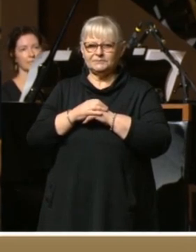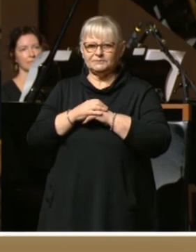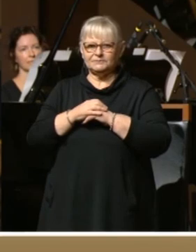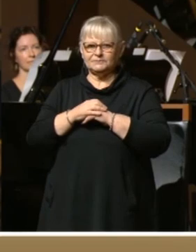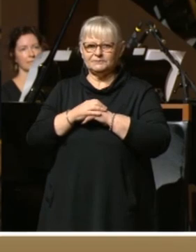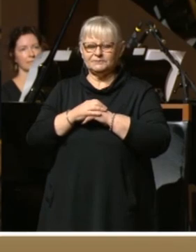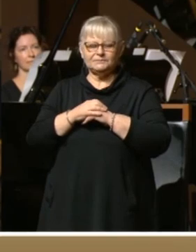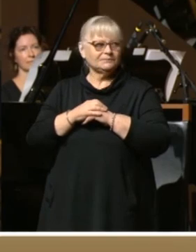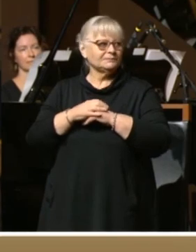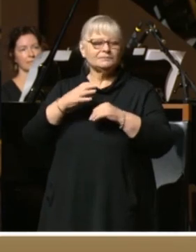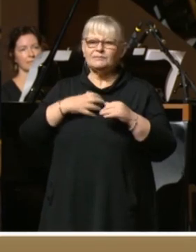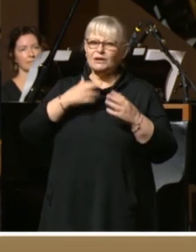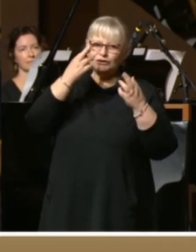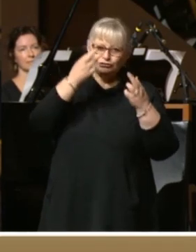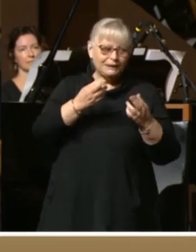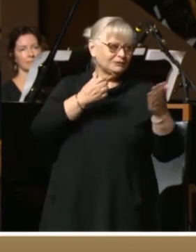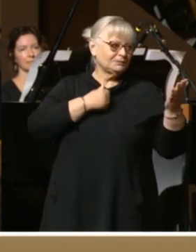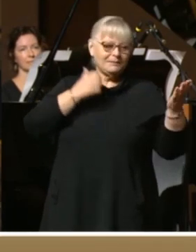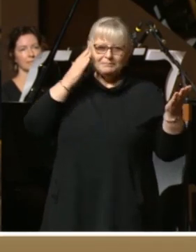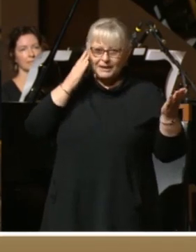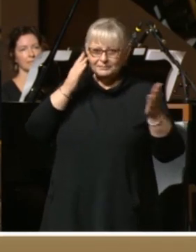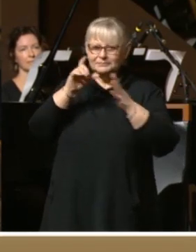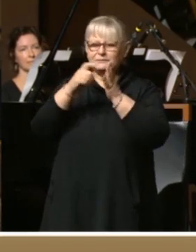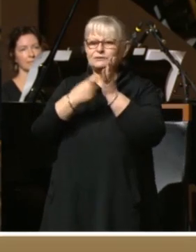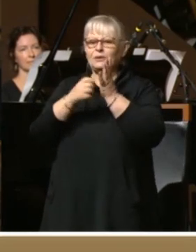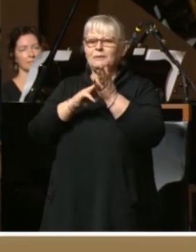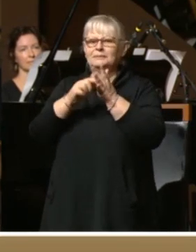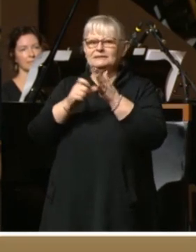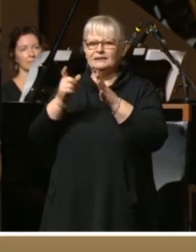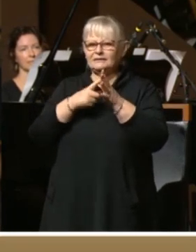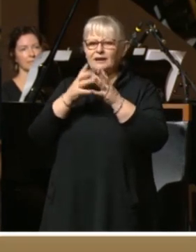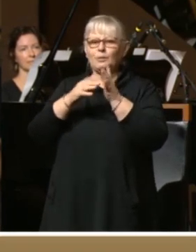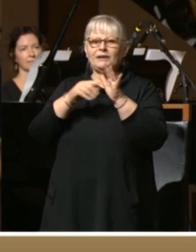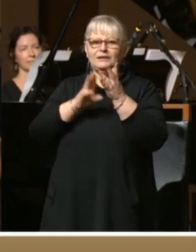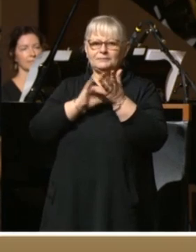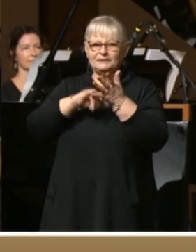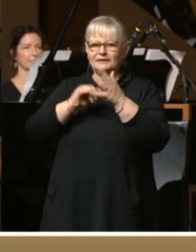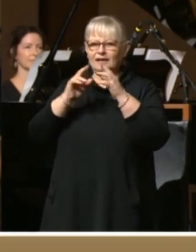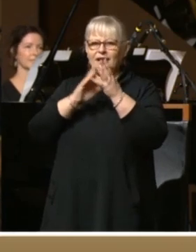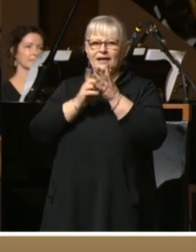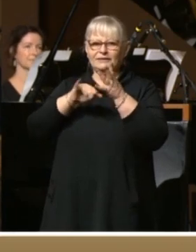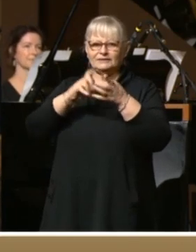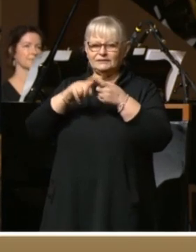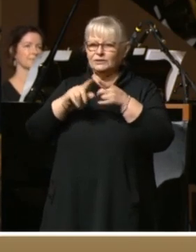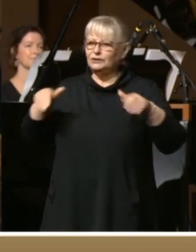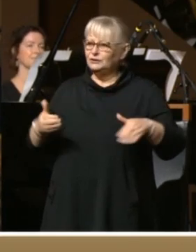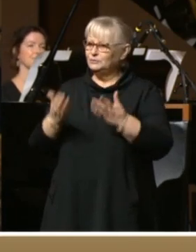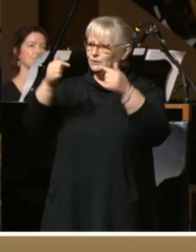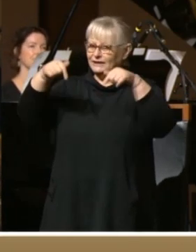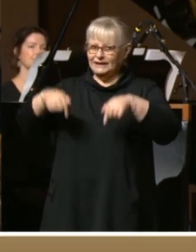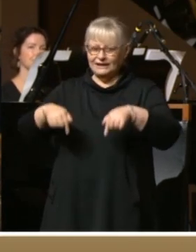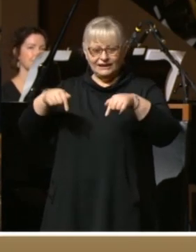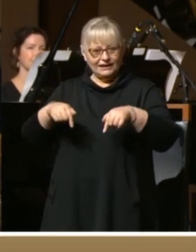Nurumbangu. My respects to my mother, Dr. Matilda Williams House. Born and raised on a dirt floor, Rambi, 32 acres,